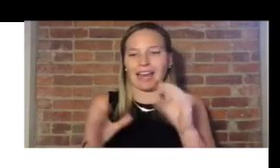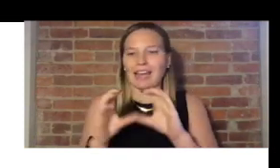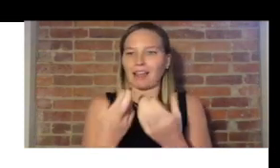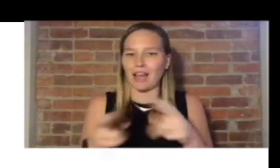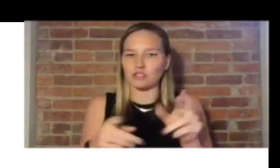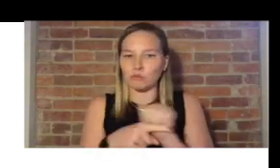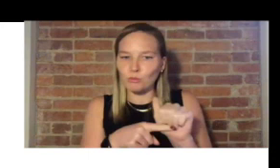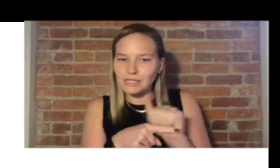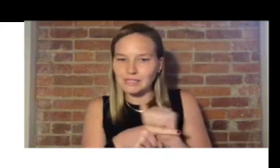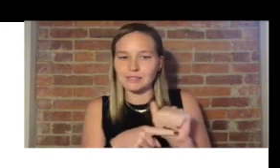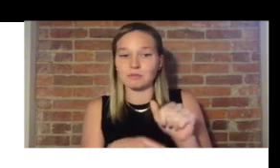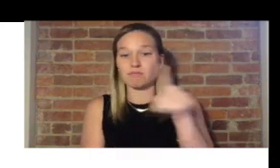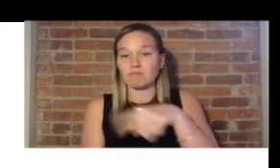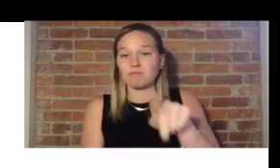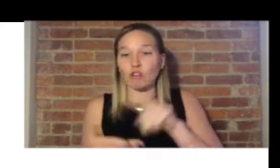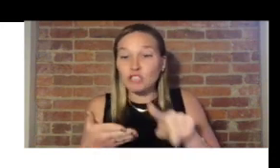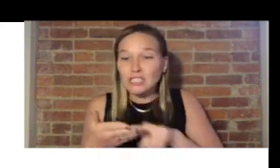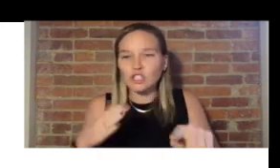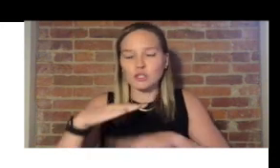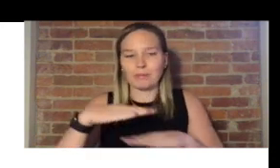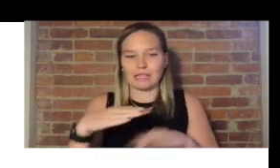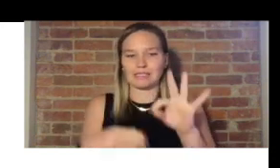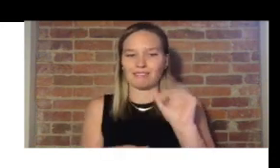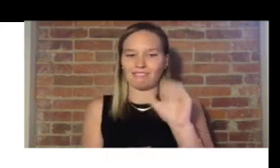product design and classroom practice.